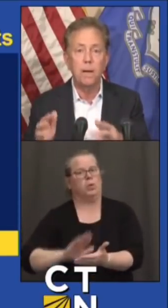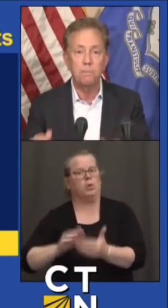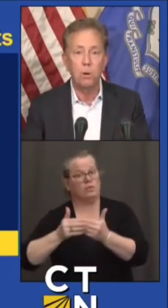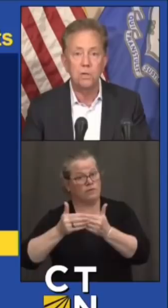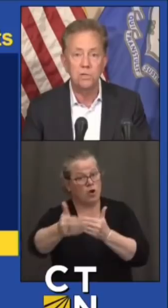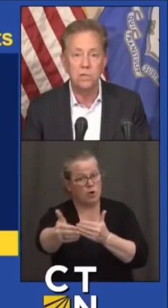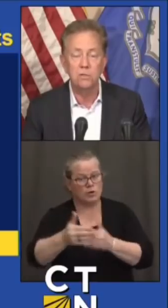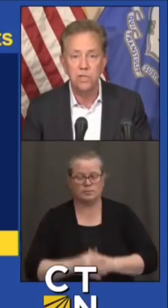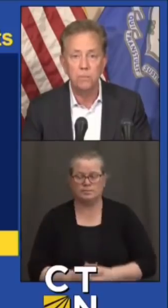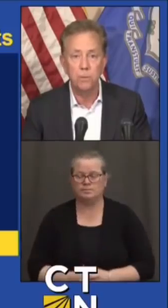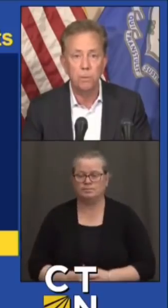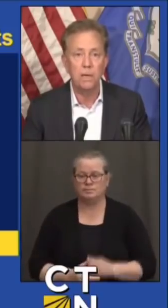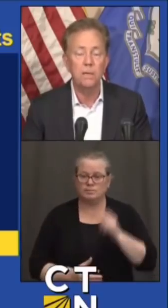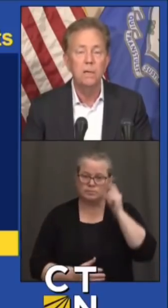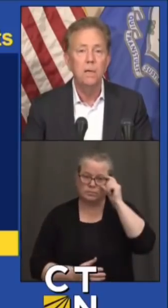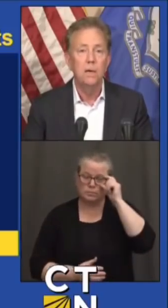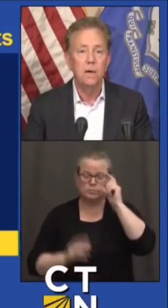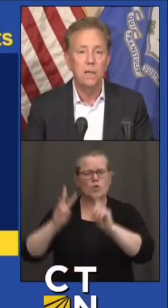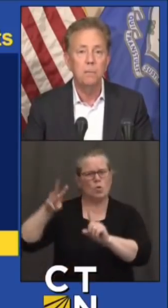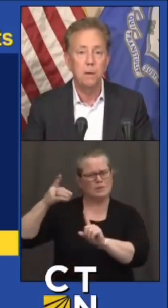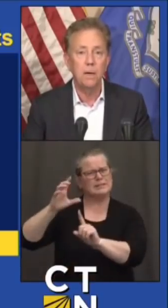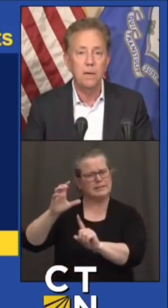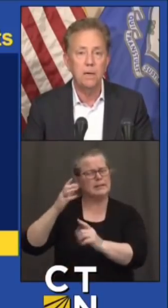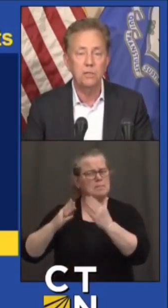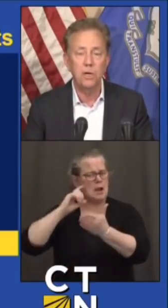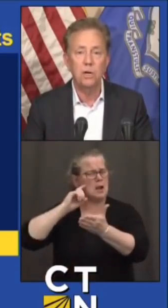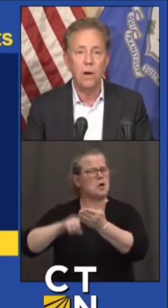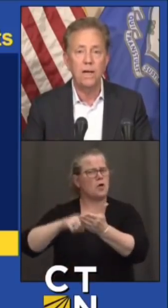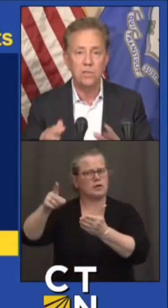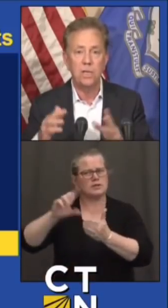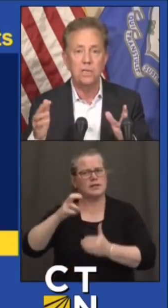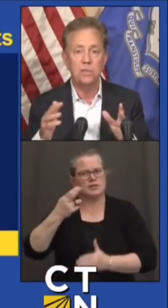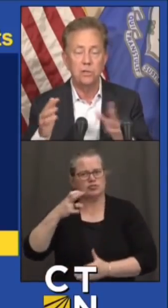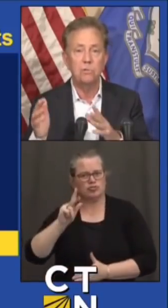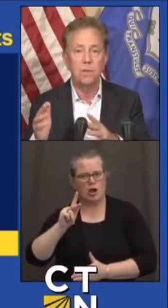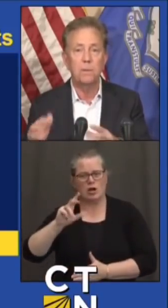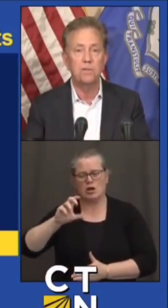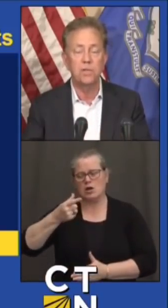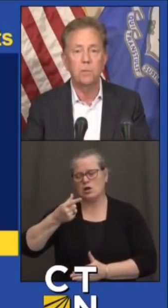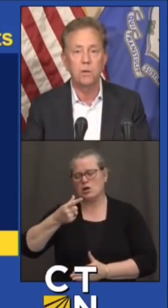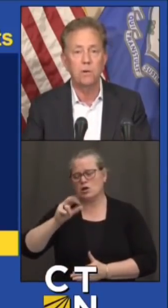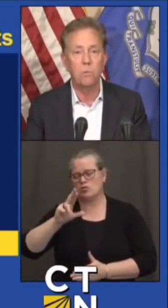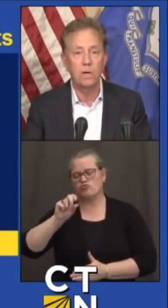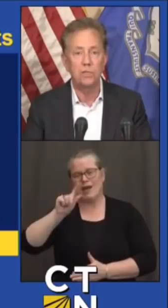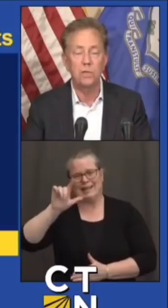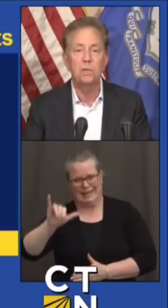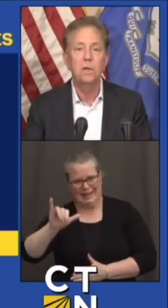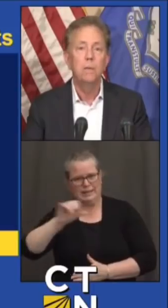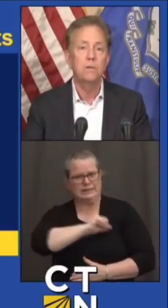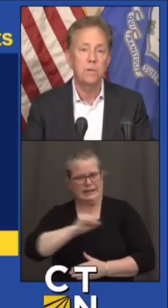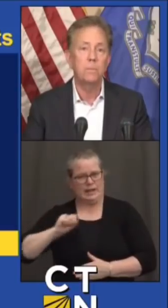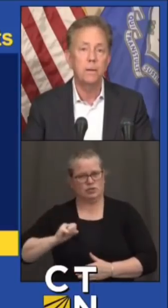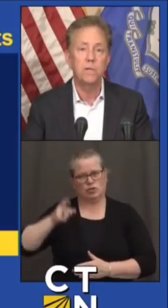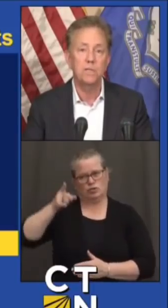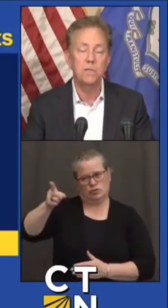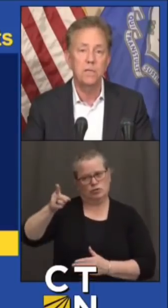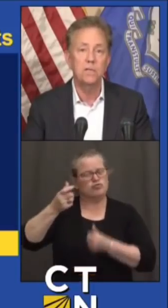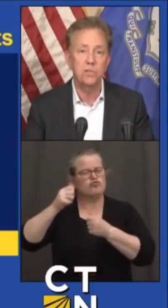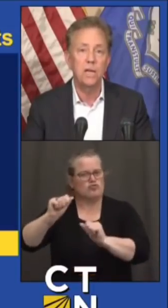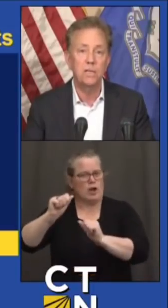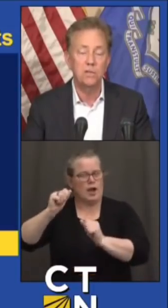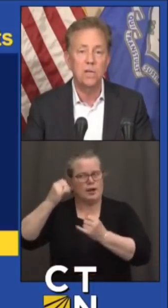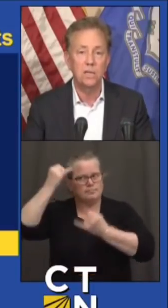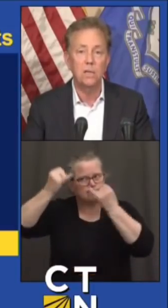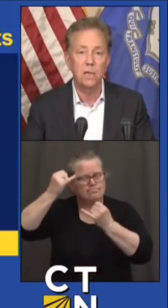D.C., a bipartisan similar plan led by Chuck Grassley to do something similar in Washington. But sometimes they